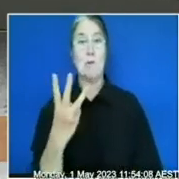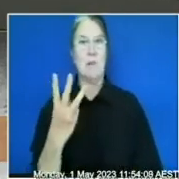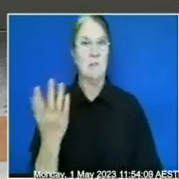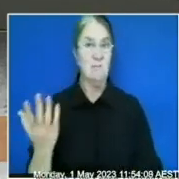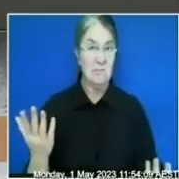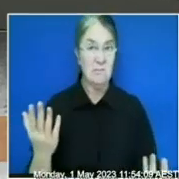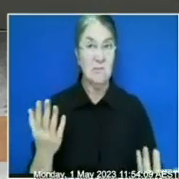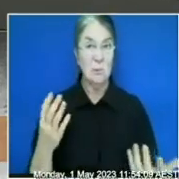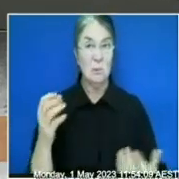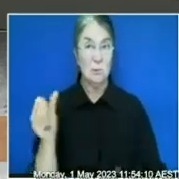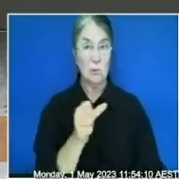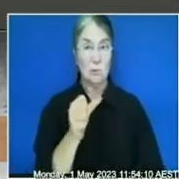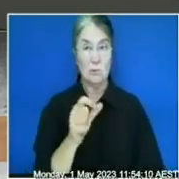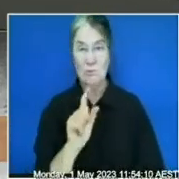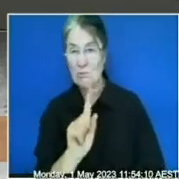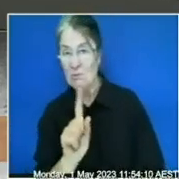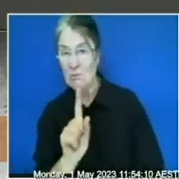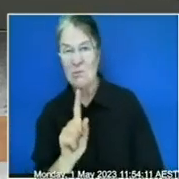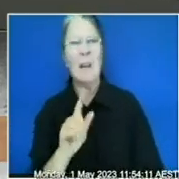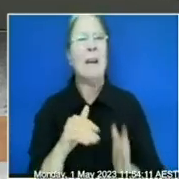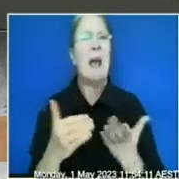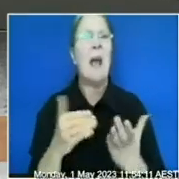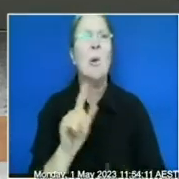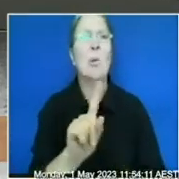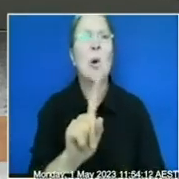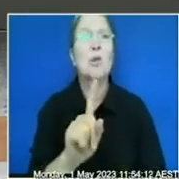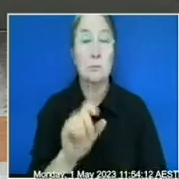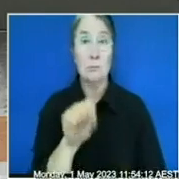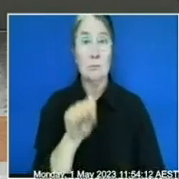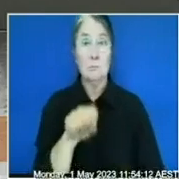other Aboriginal partner. It was a recruitment issue.